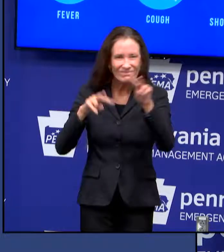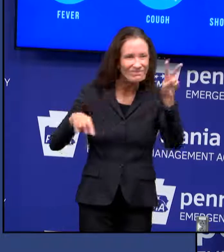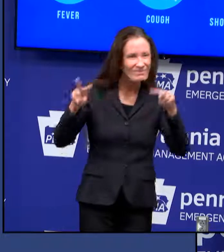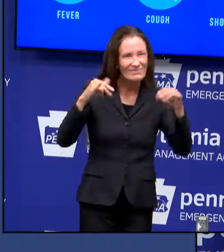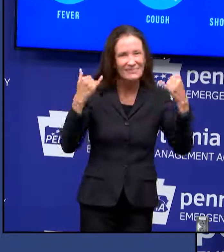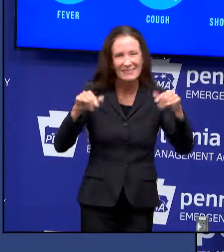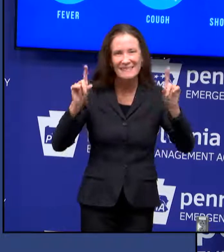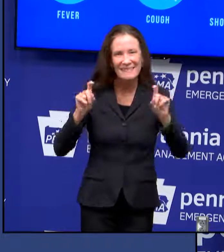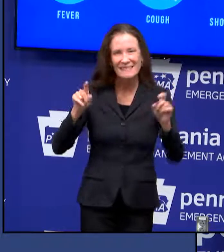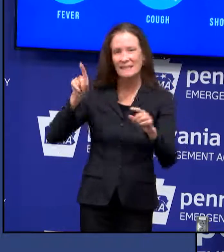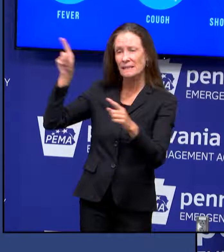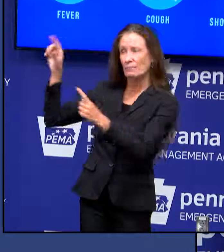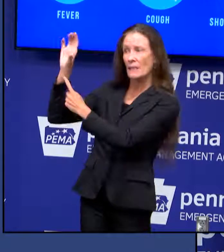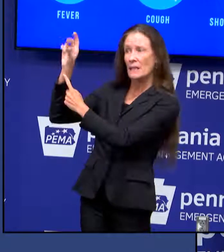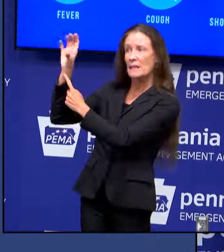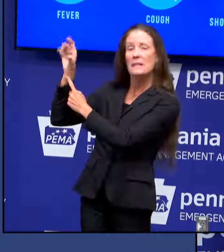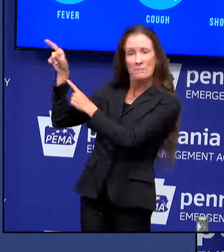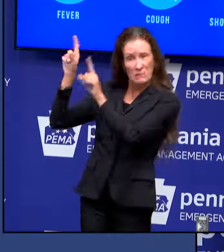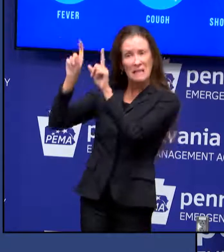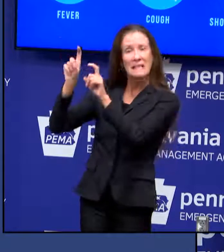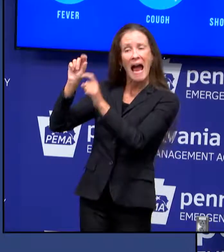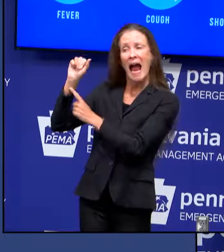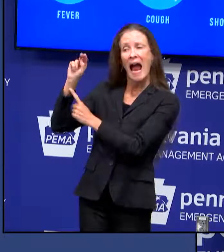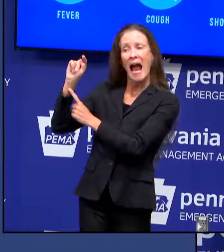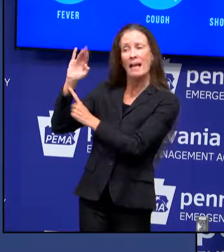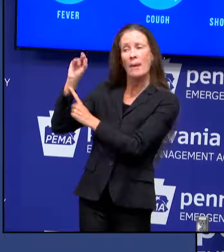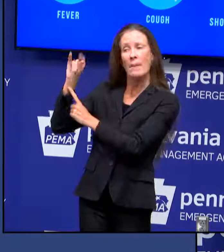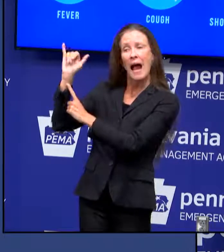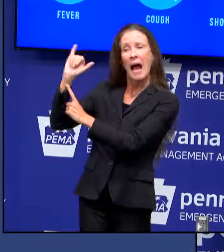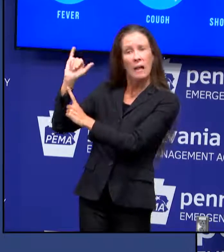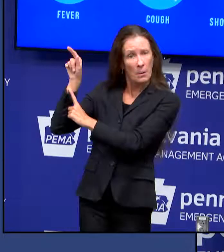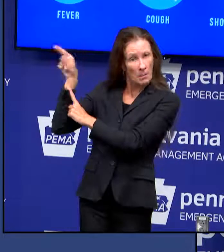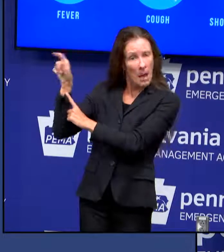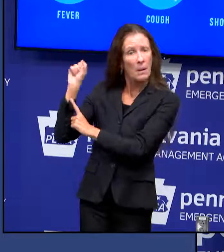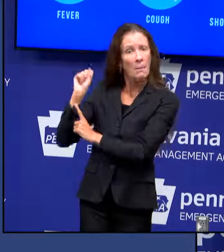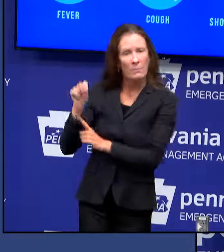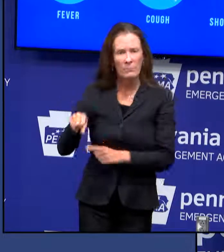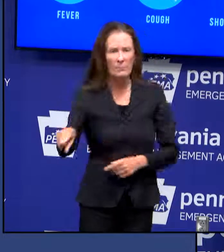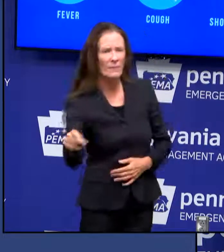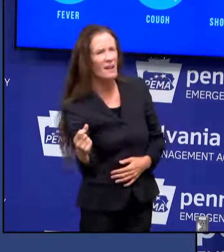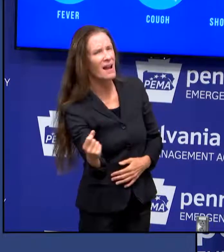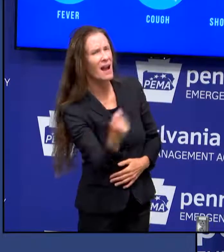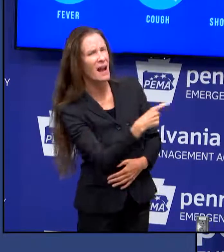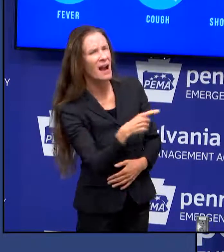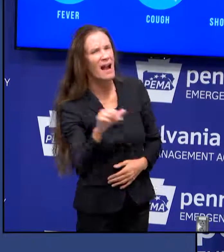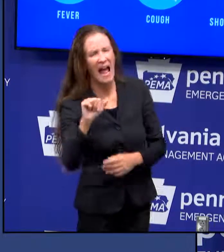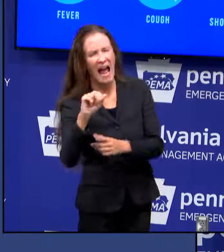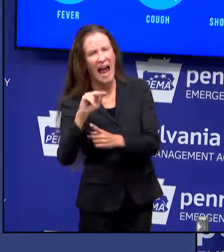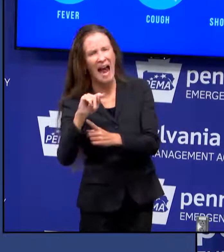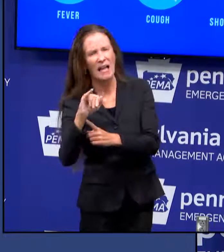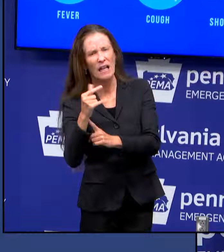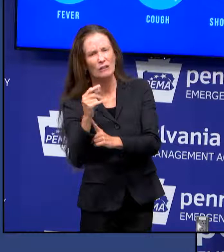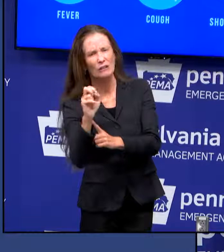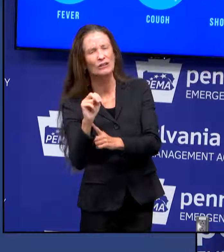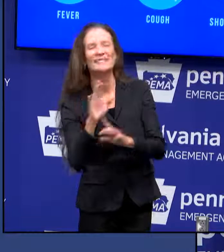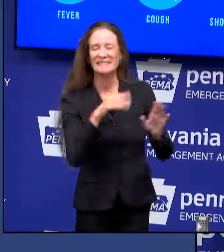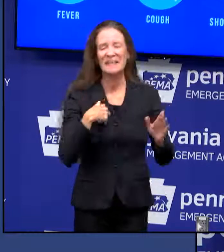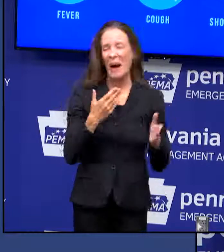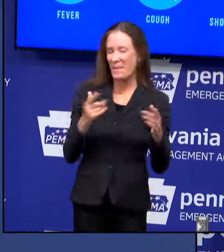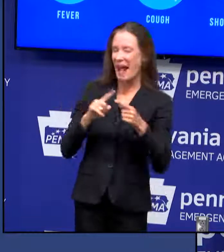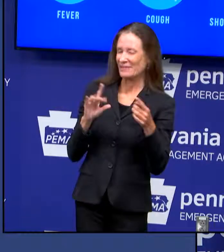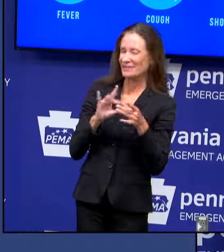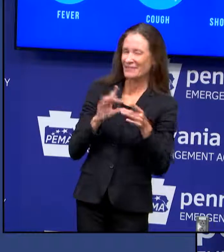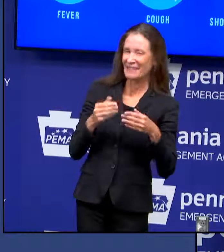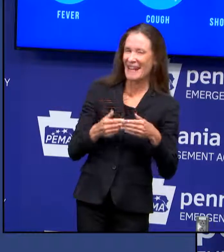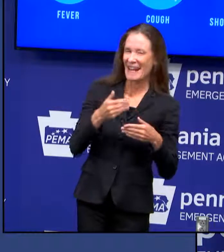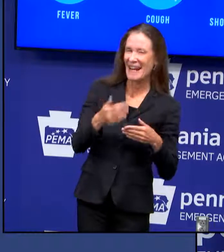other states. I'm asking specifically about antigen. I know, that's next. Okay. So the antigen test is another test for the virus. So that is